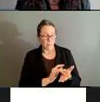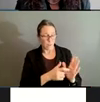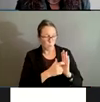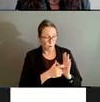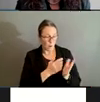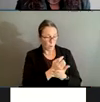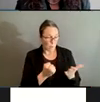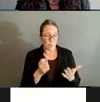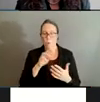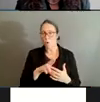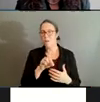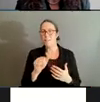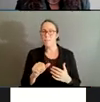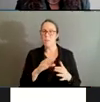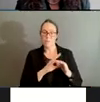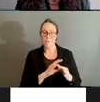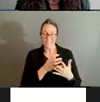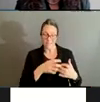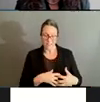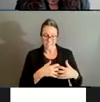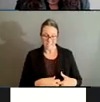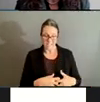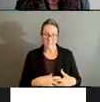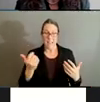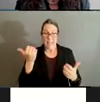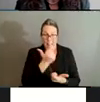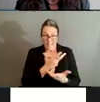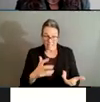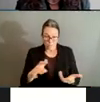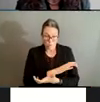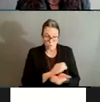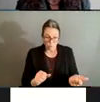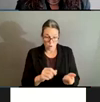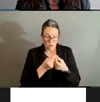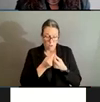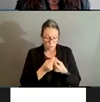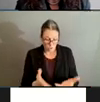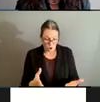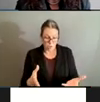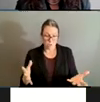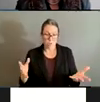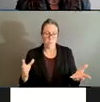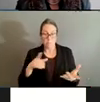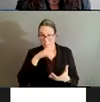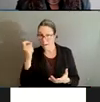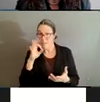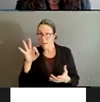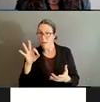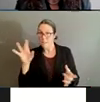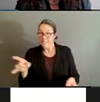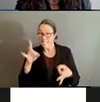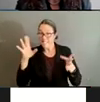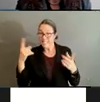equipment, supplies, or support services damaged, destroyed, lost, or disrupted because of the disaster, select